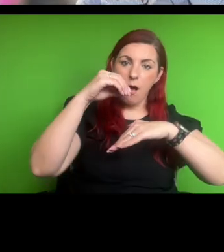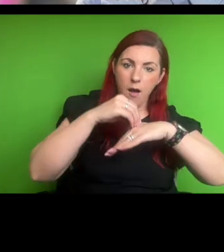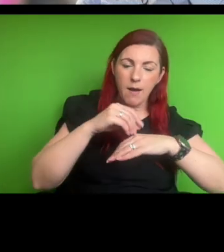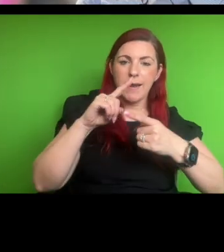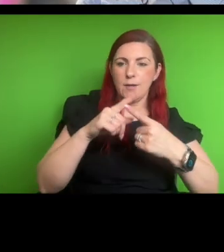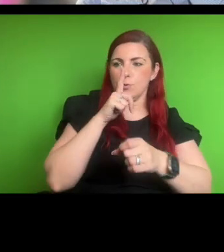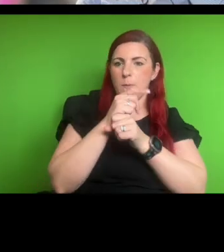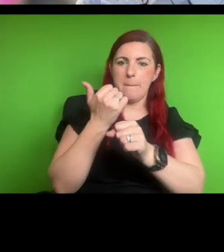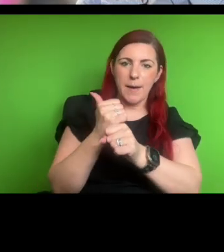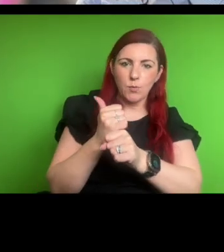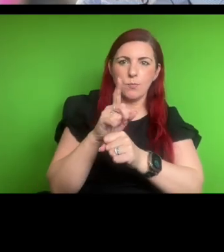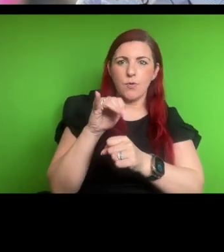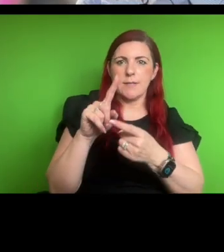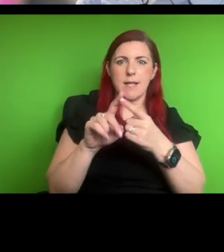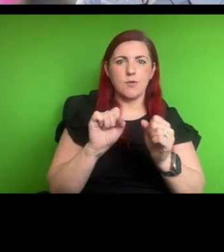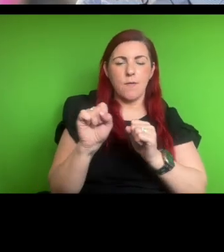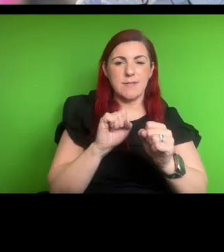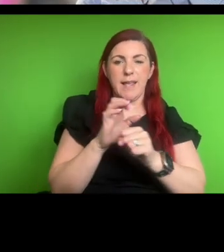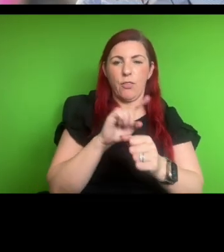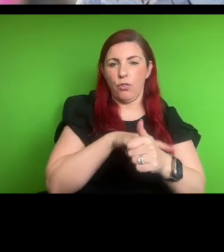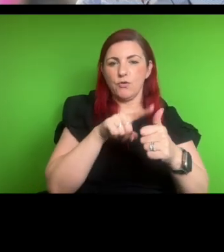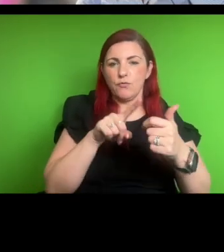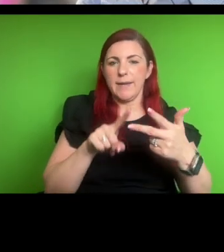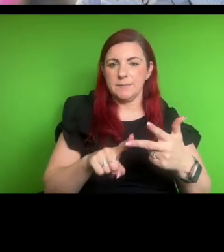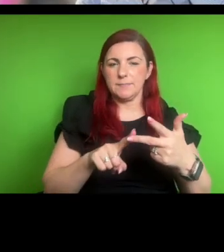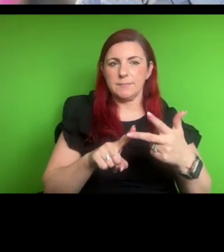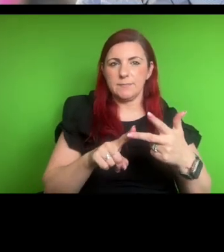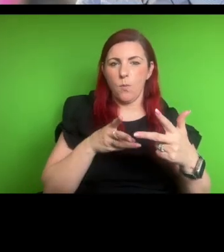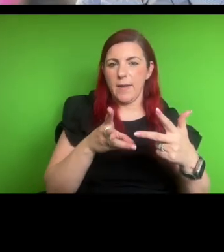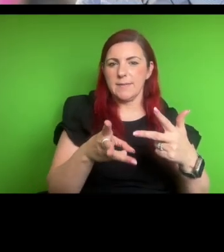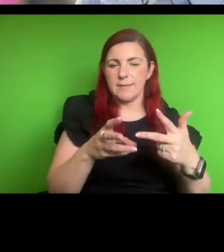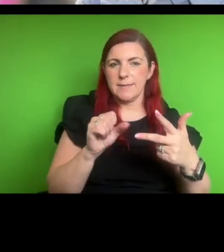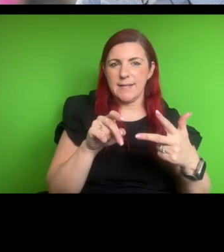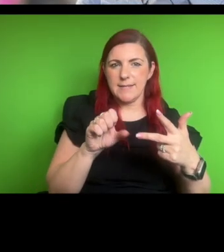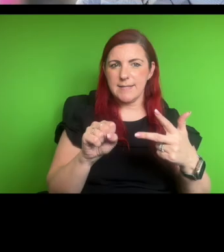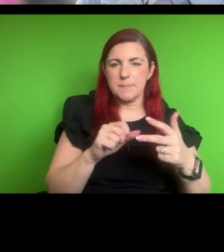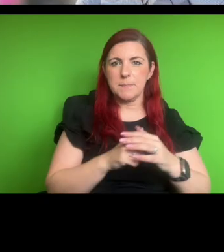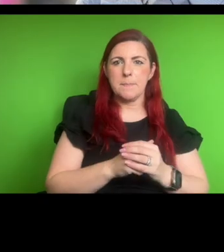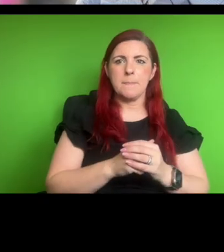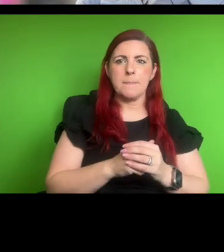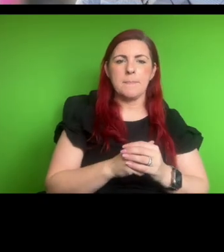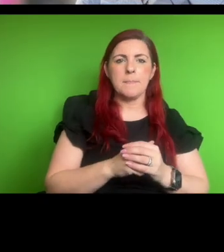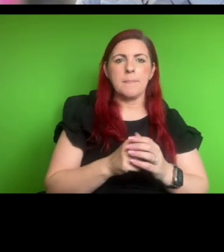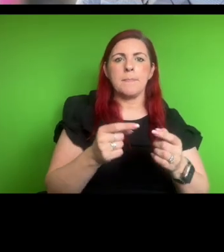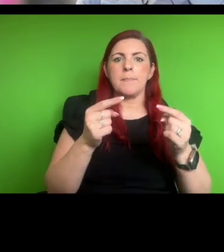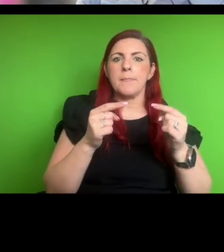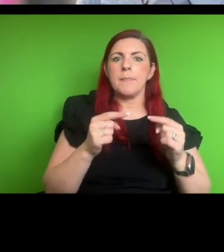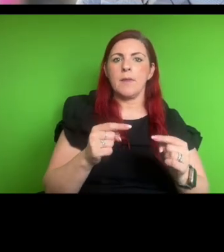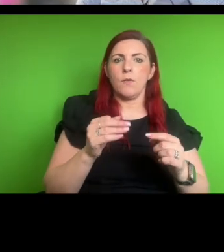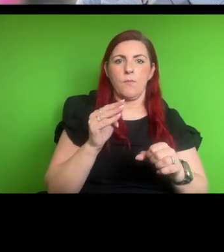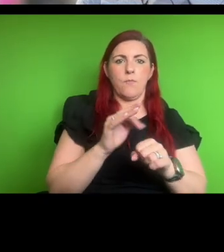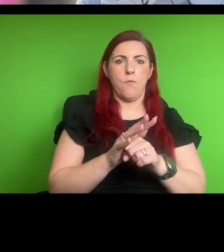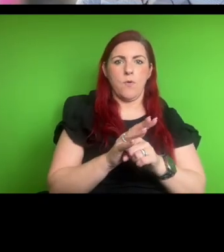auditory, tactile, and non-digital forms for the sensory channels of